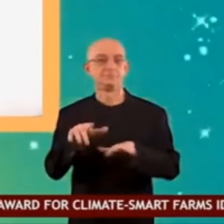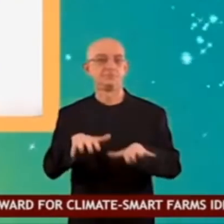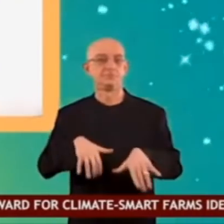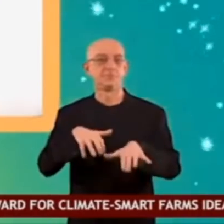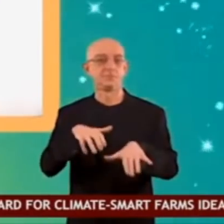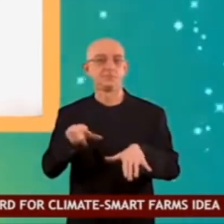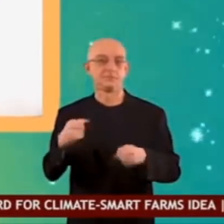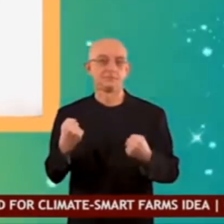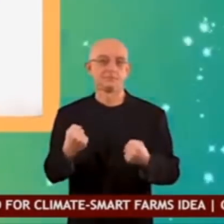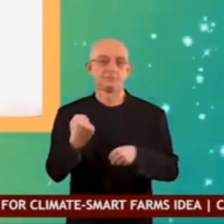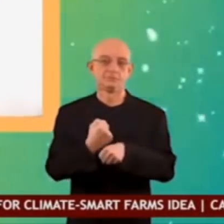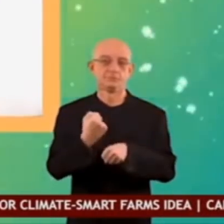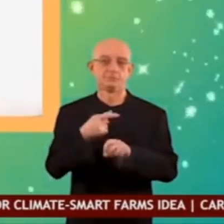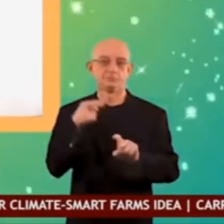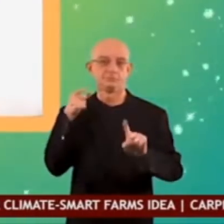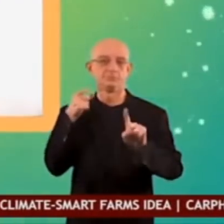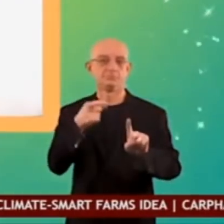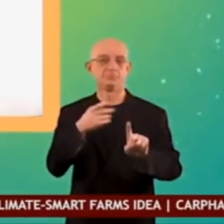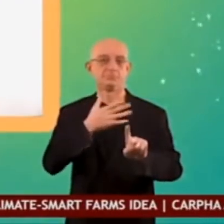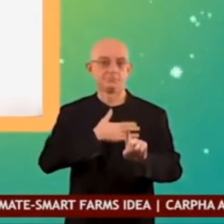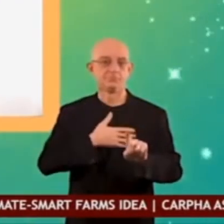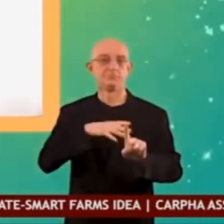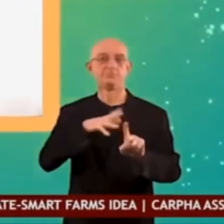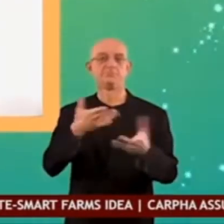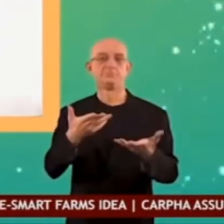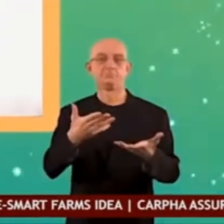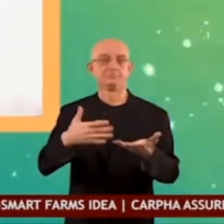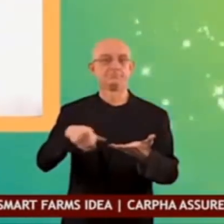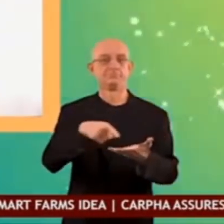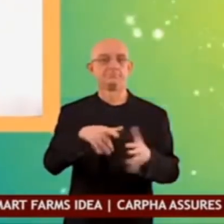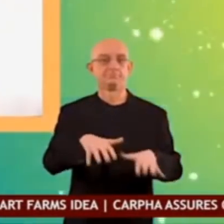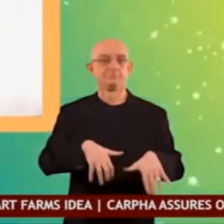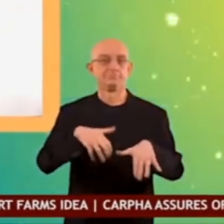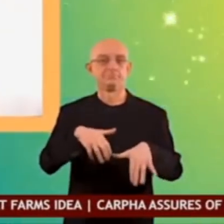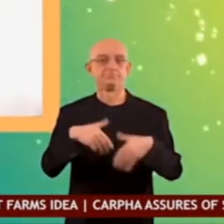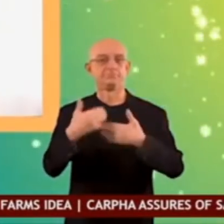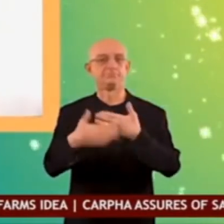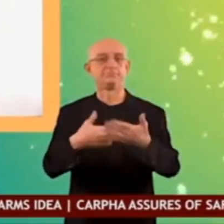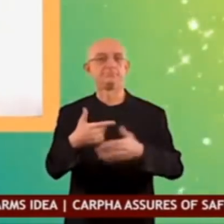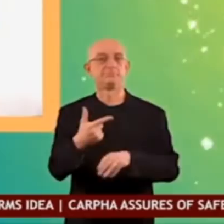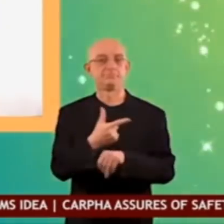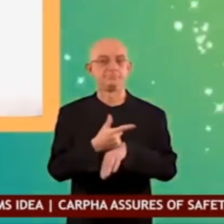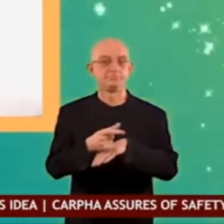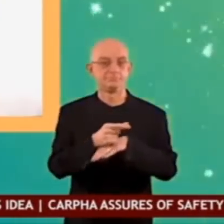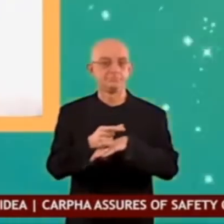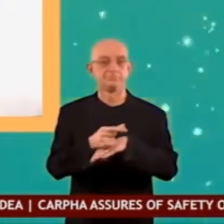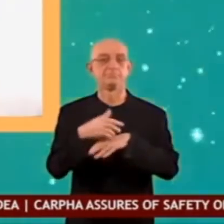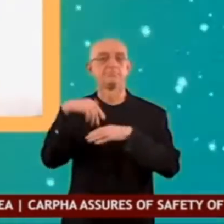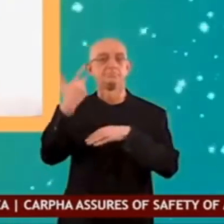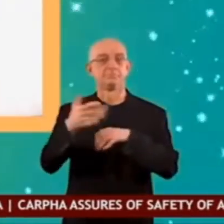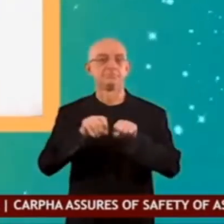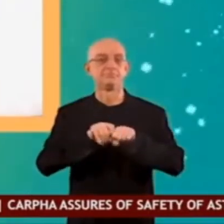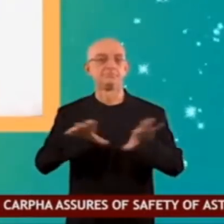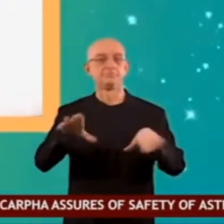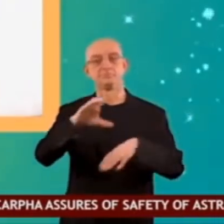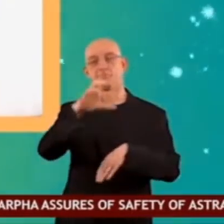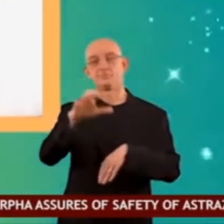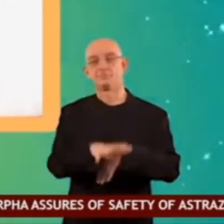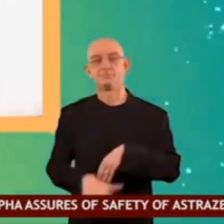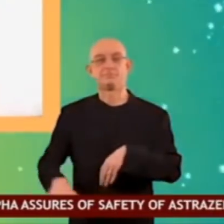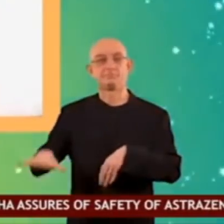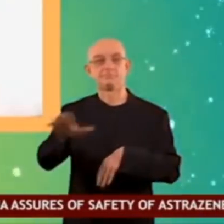dedicated work towards building sustainable agriculture system in Grenada and the Caribbean region.